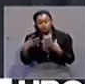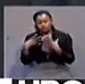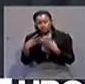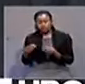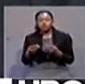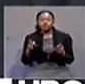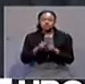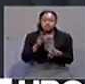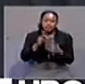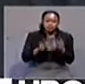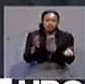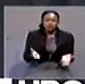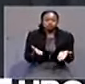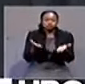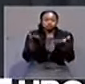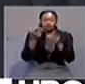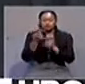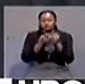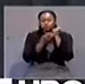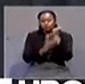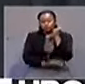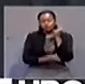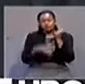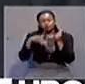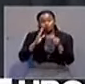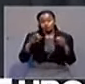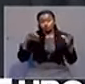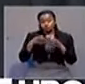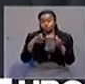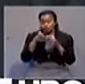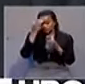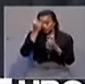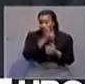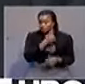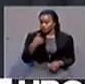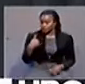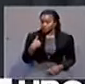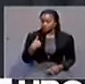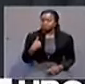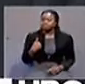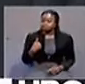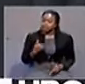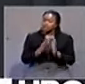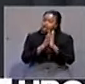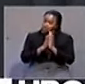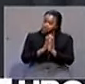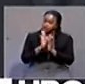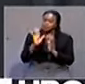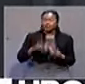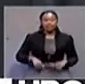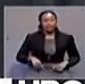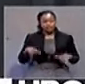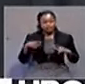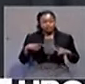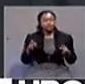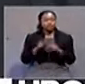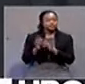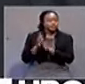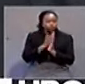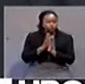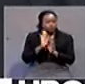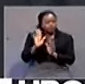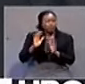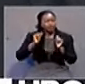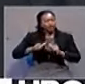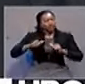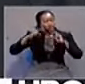alleviated people from poverty, especially the Catholics. I would pray that his life and legacy can be researched on with